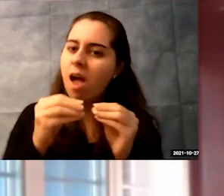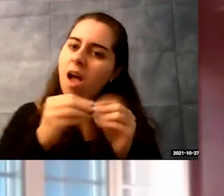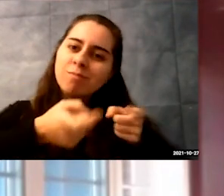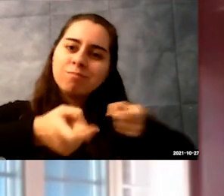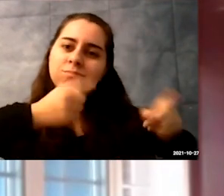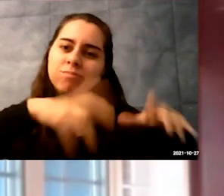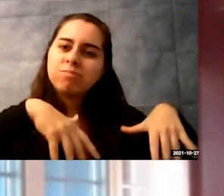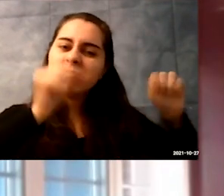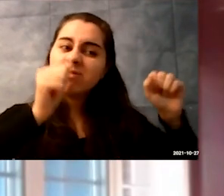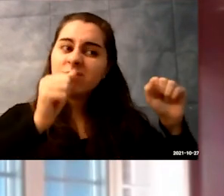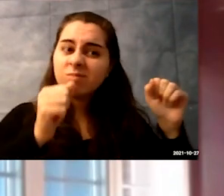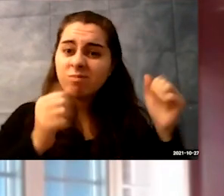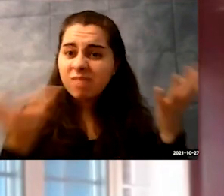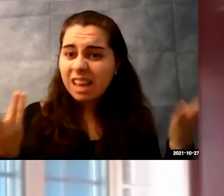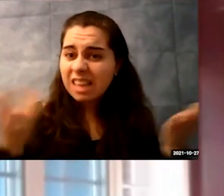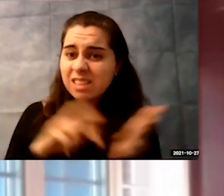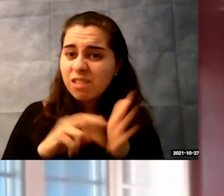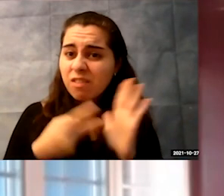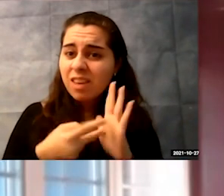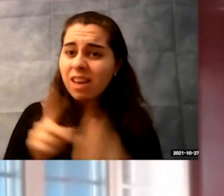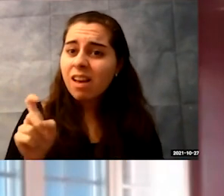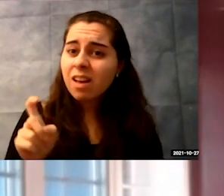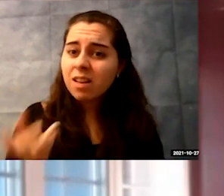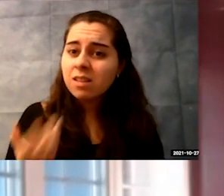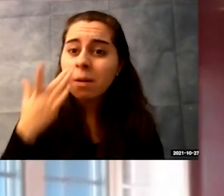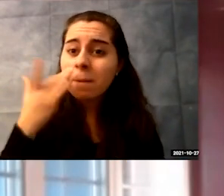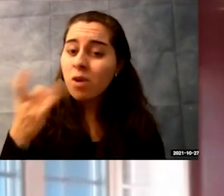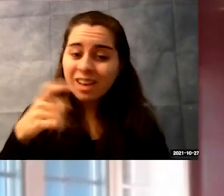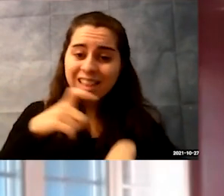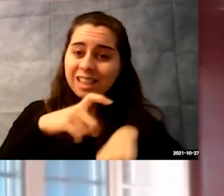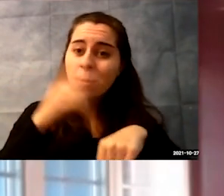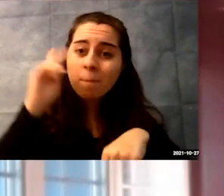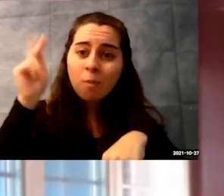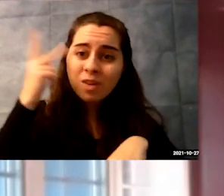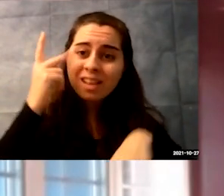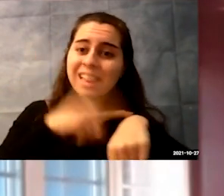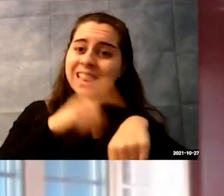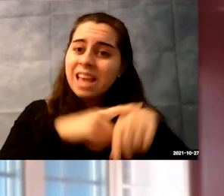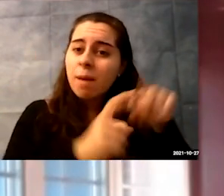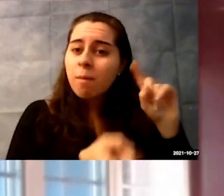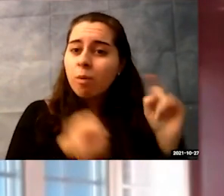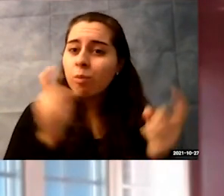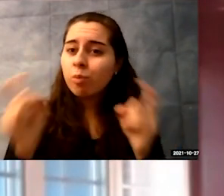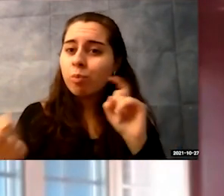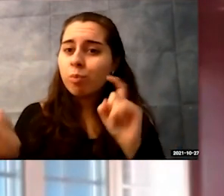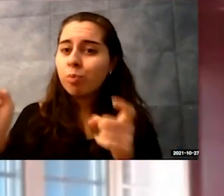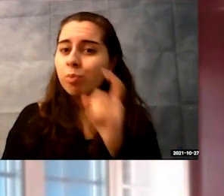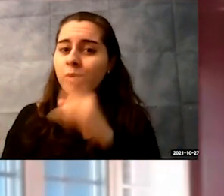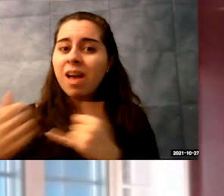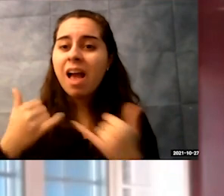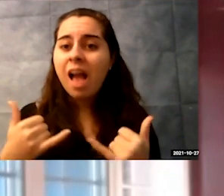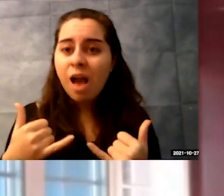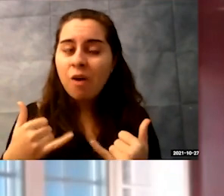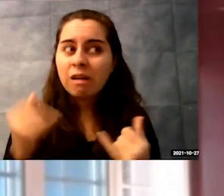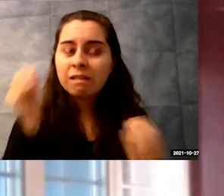operating across borders? And that I think is the question that really nobody has solved yet. I